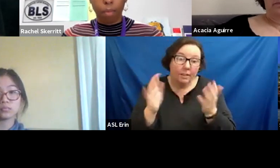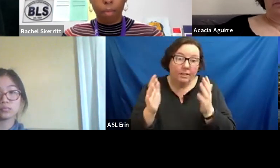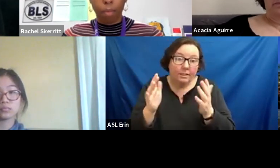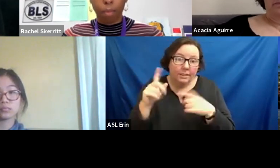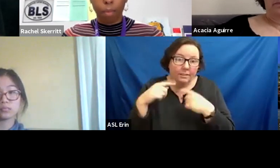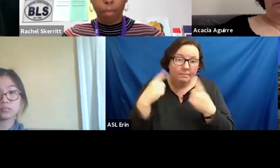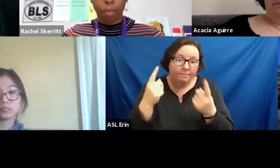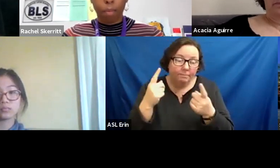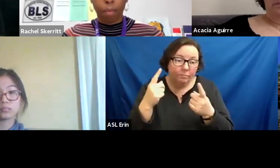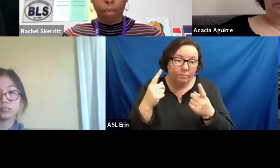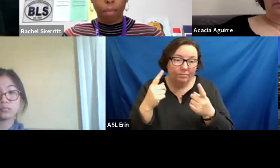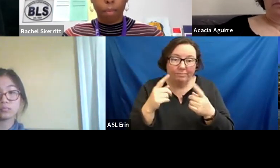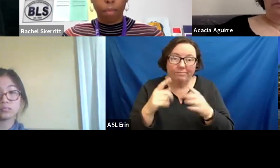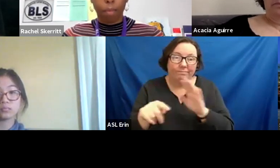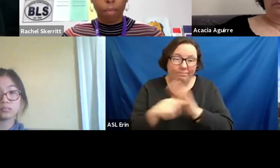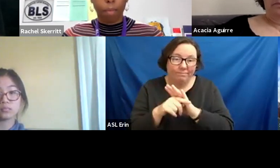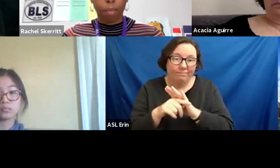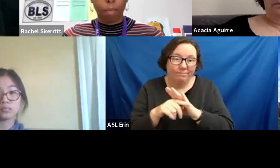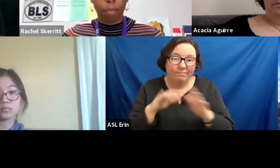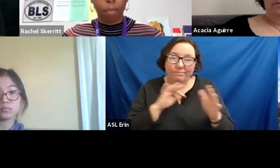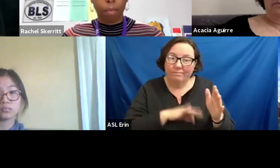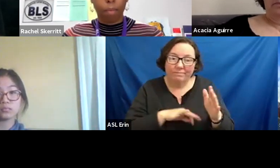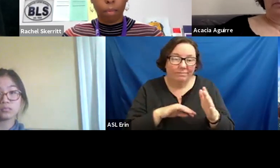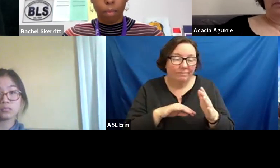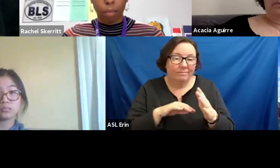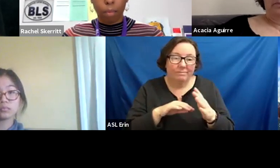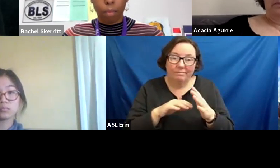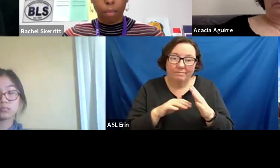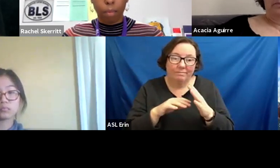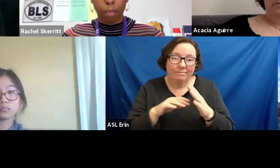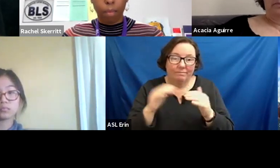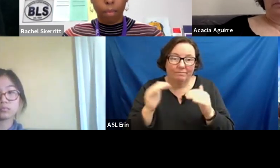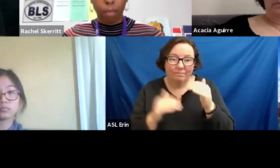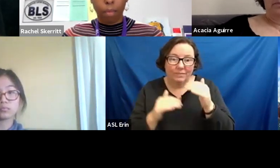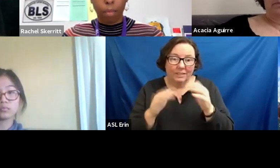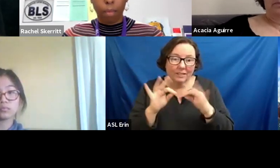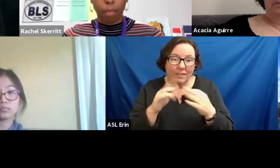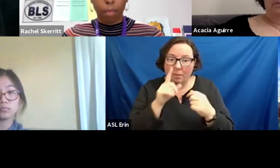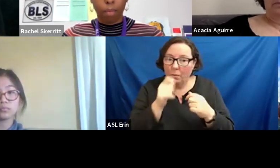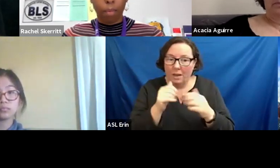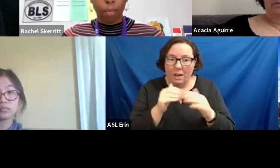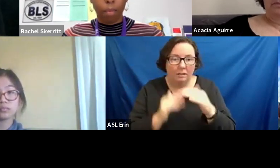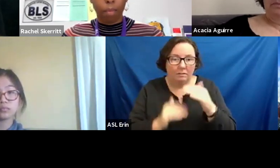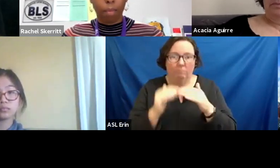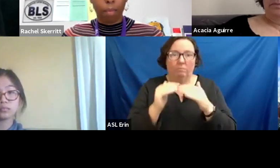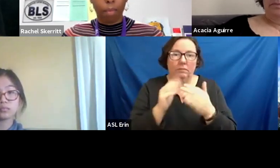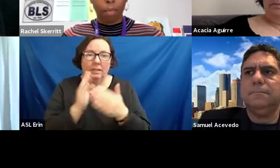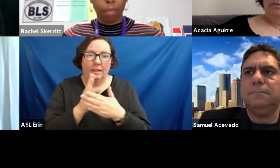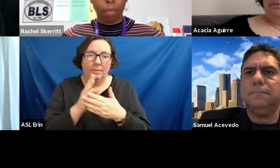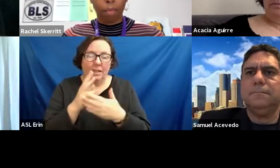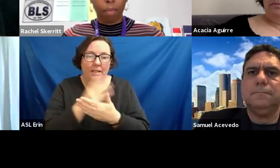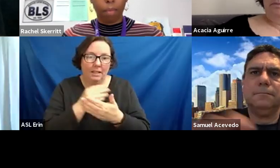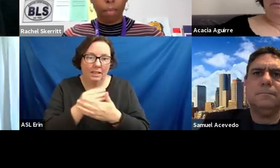extent, disadvantaged families that are not at that median income,